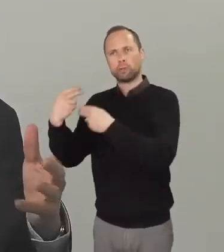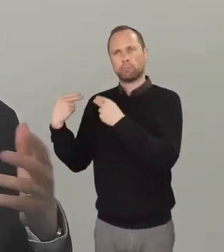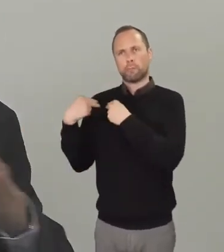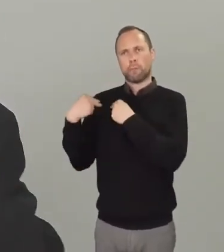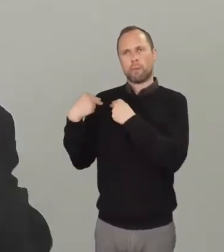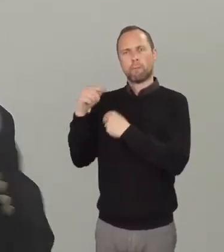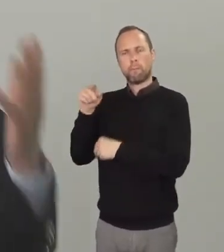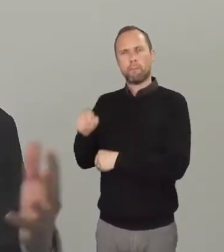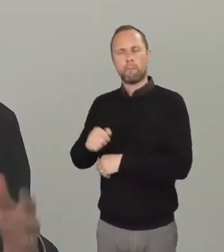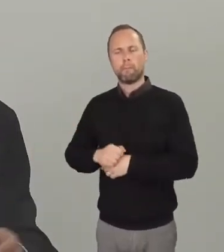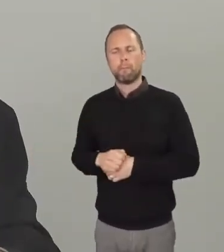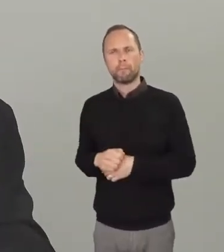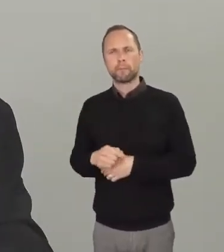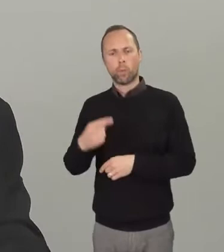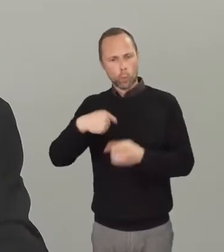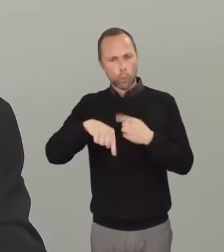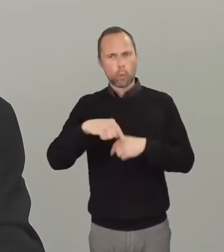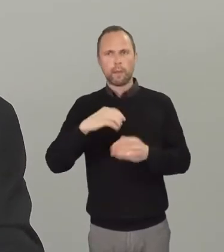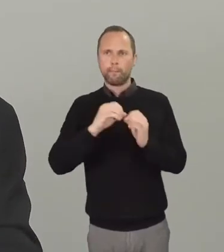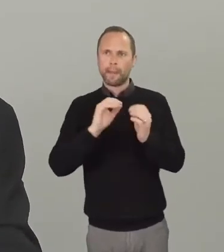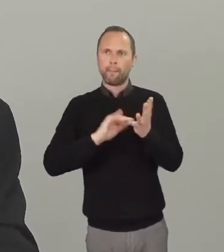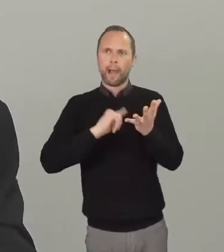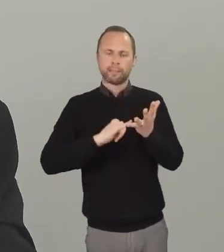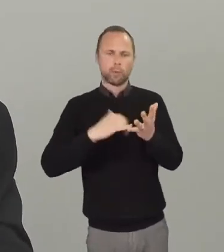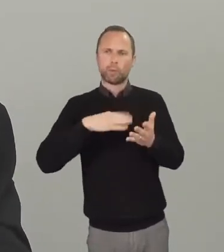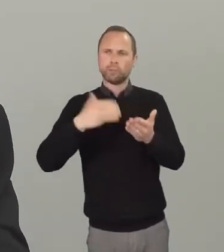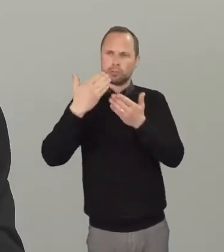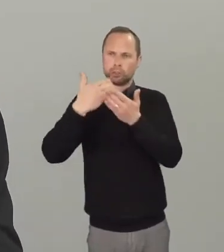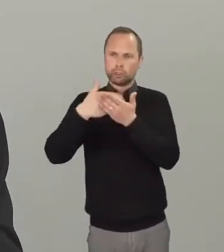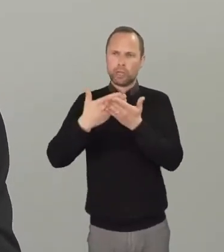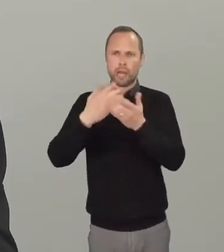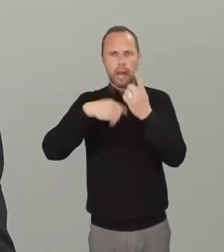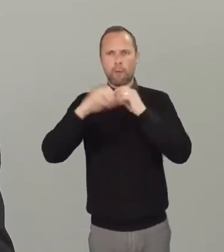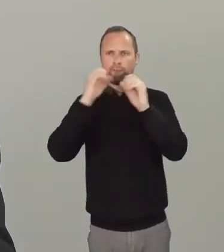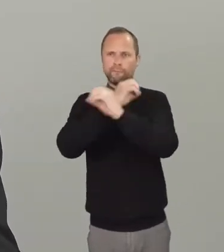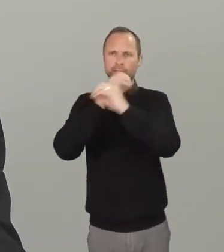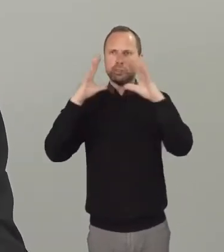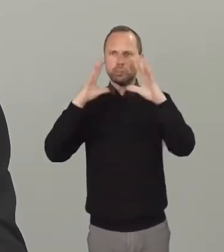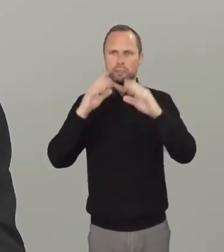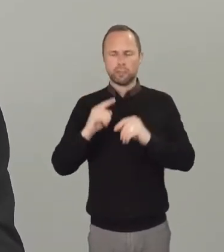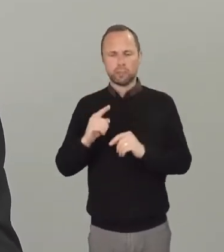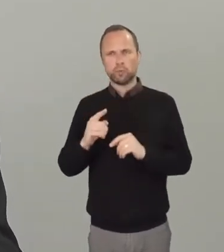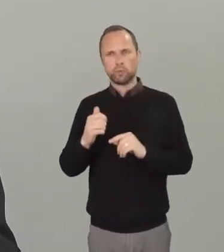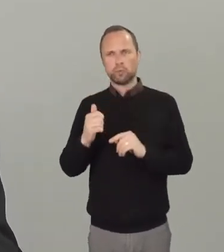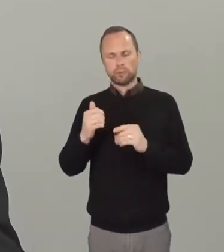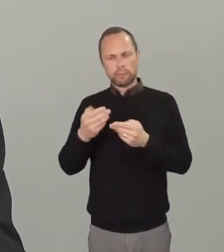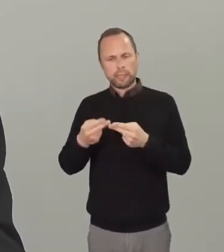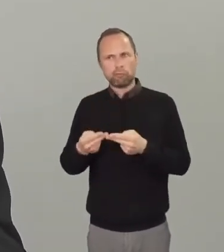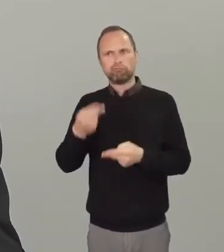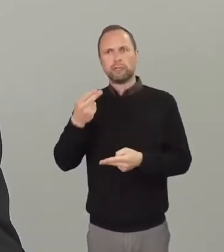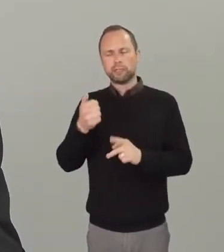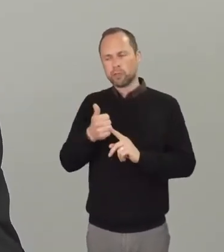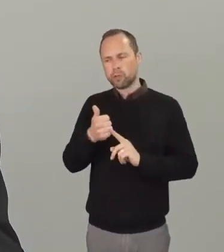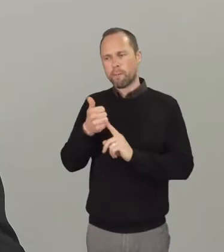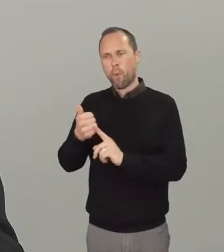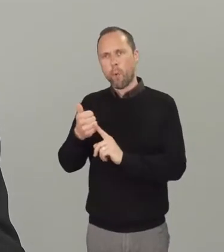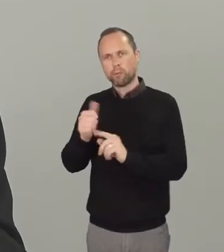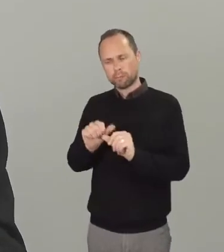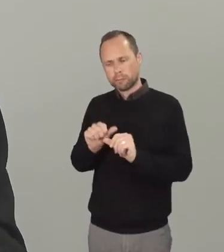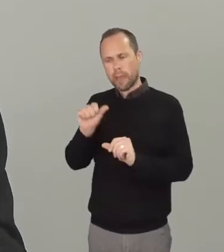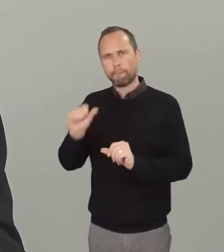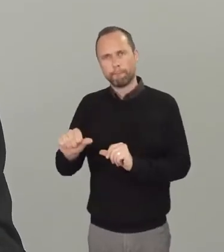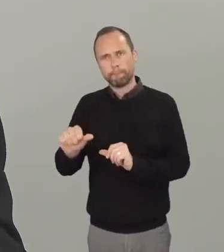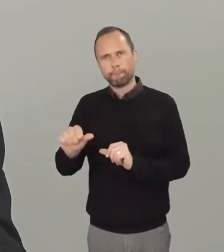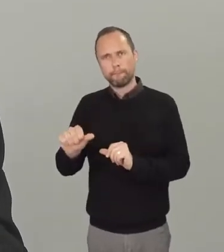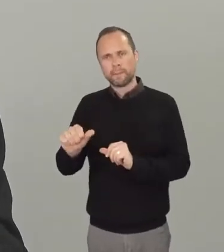you this exciting vision to take another incremental, intentional step